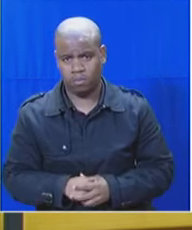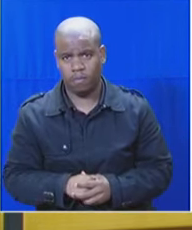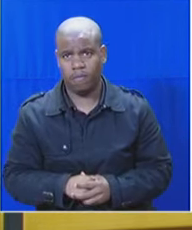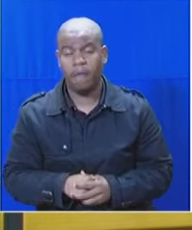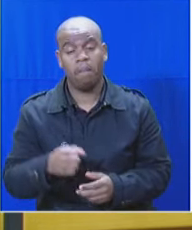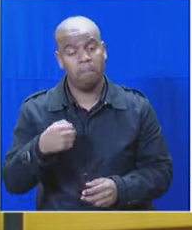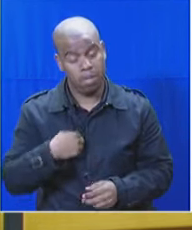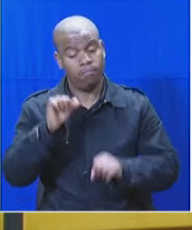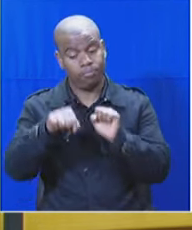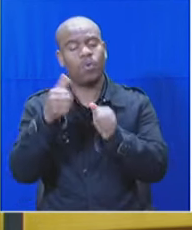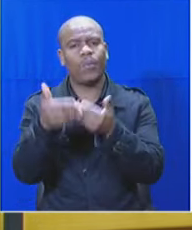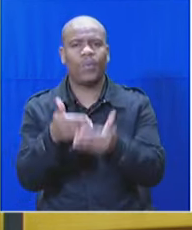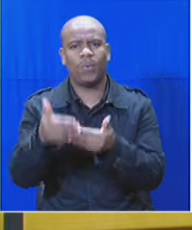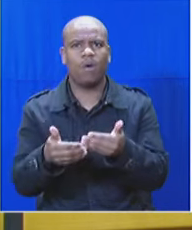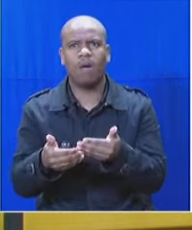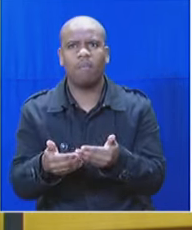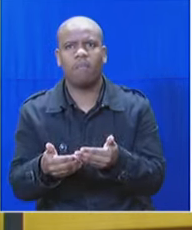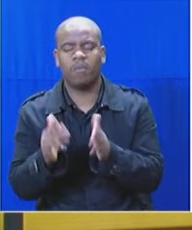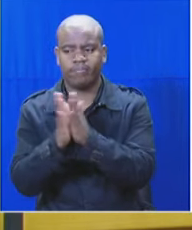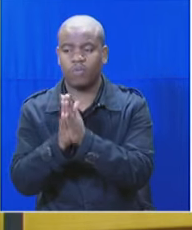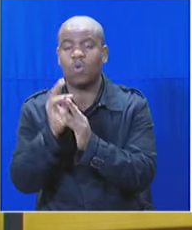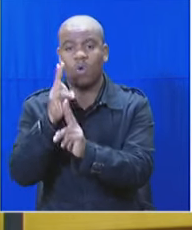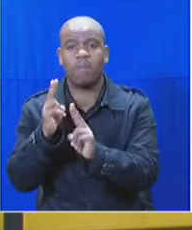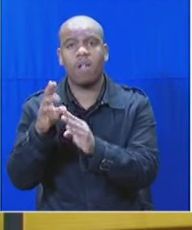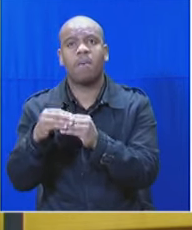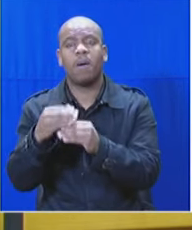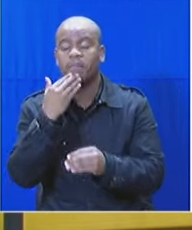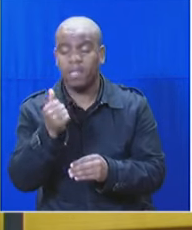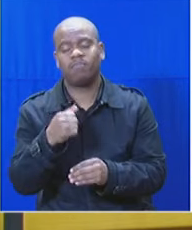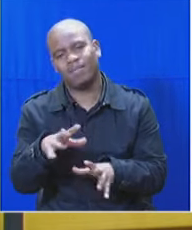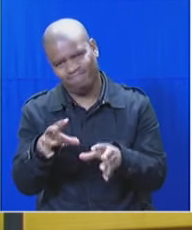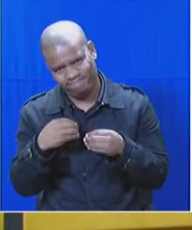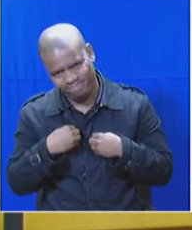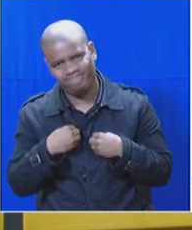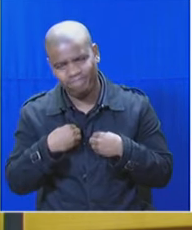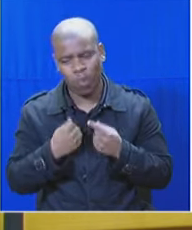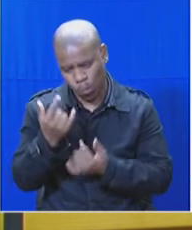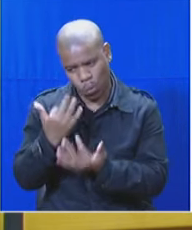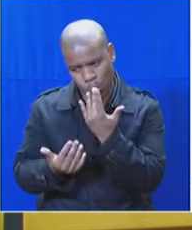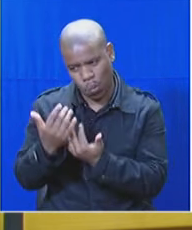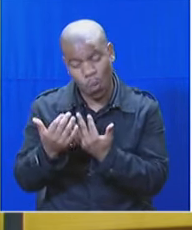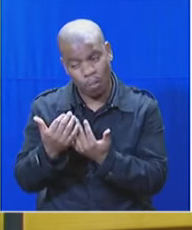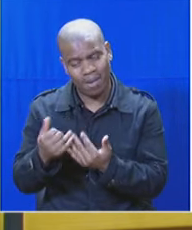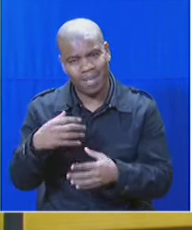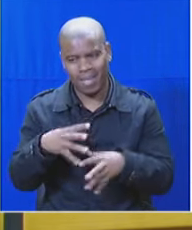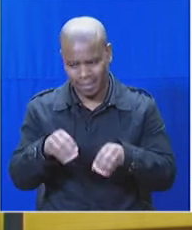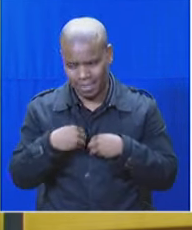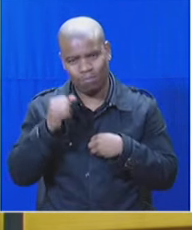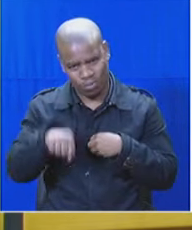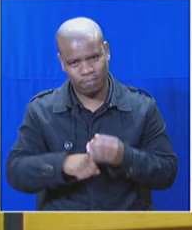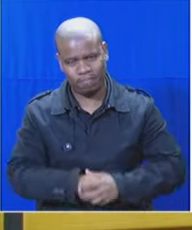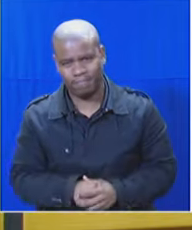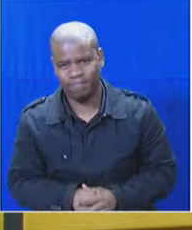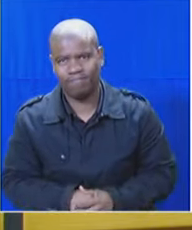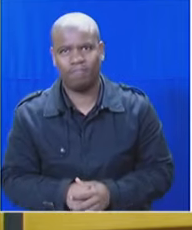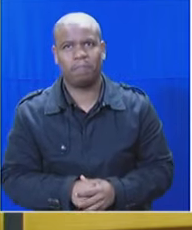continue and invite the honorable member to please better brand water umlilo mhlekazi. Because we just got to